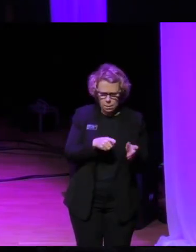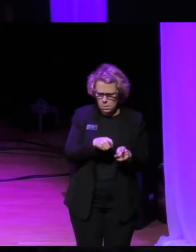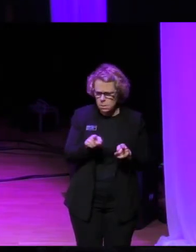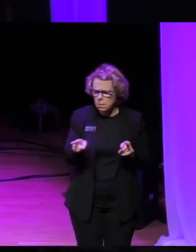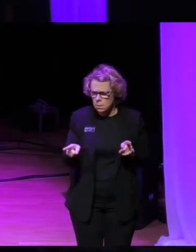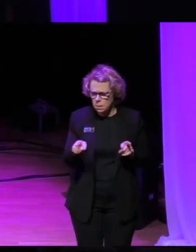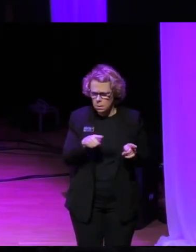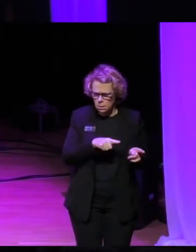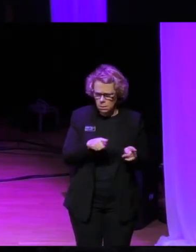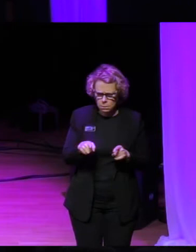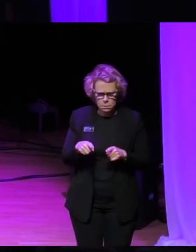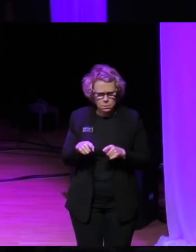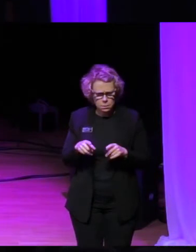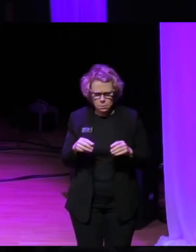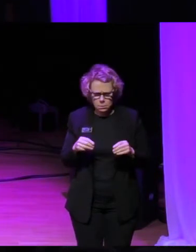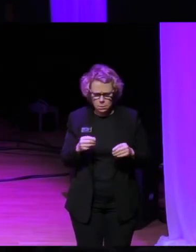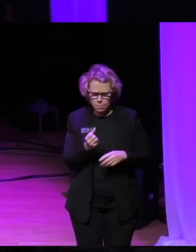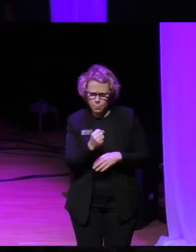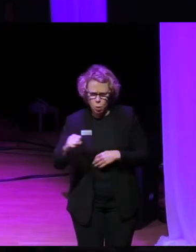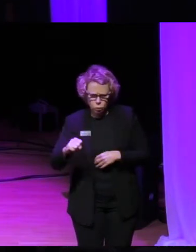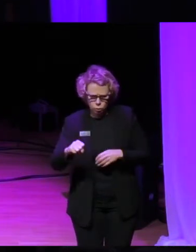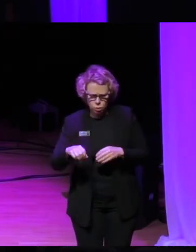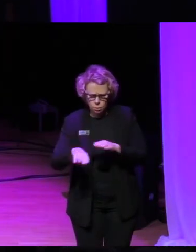actually giving the motive to the courts himself.